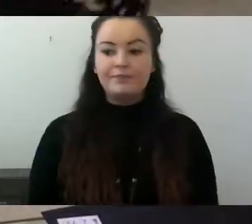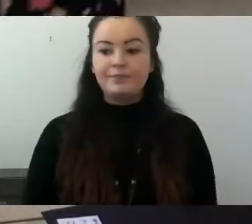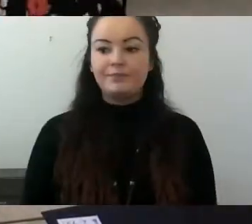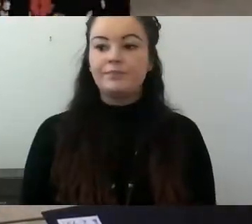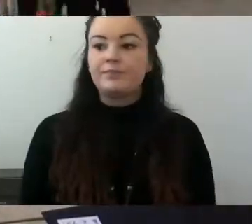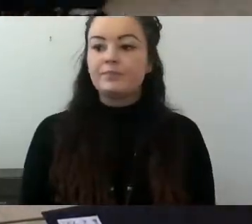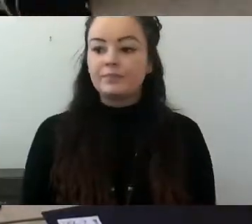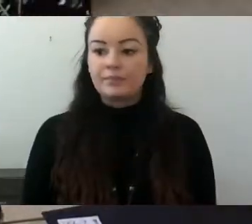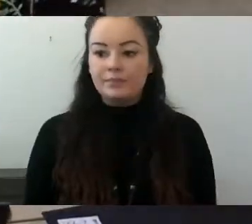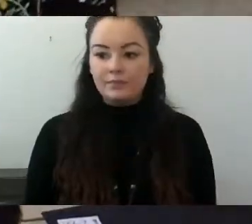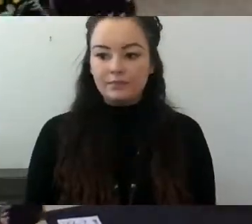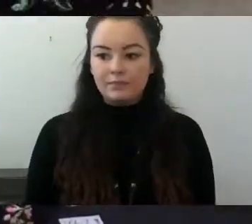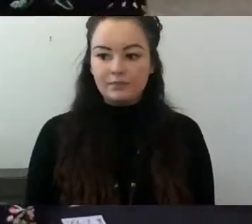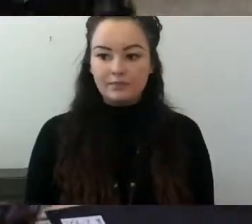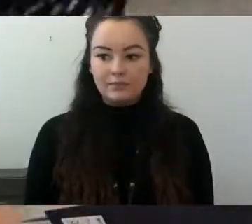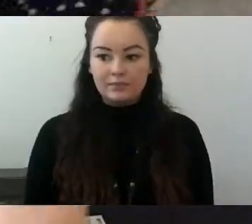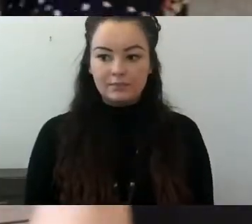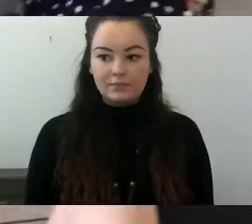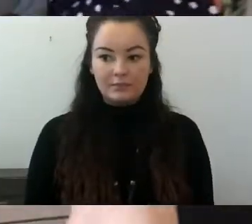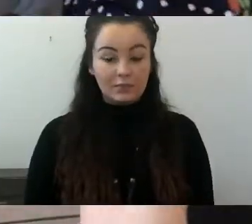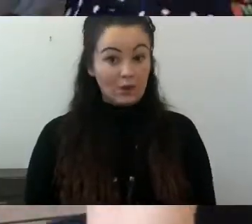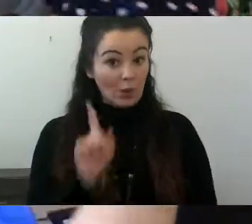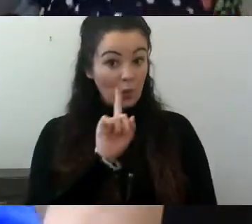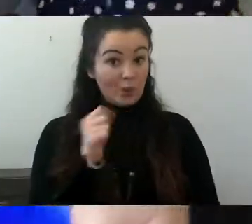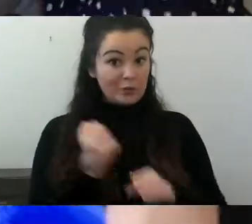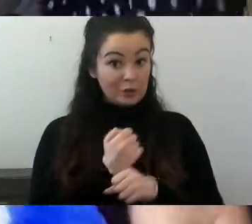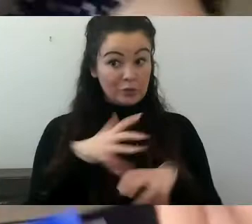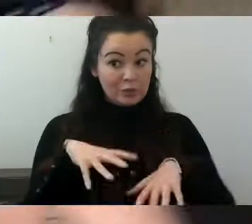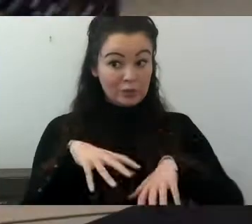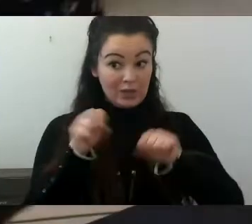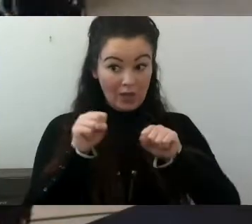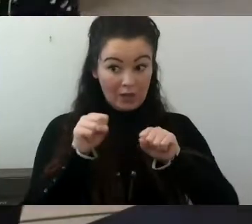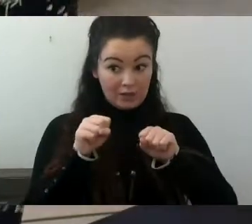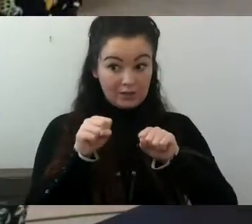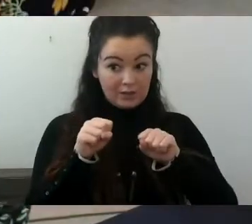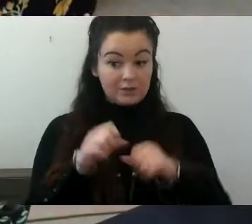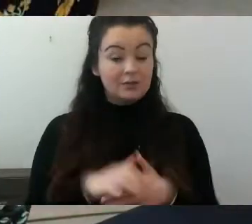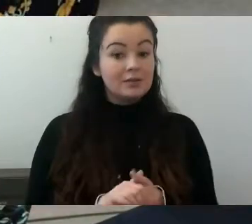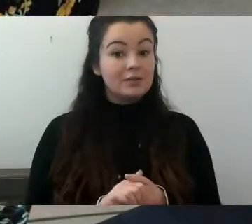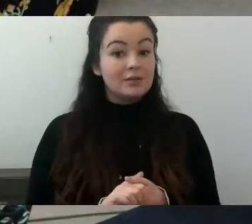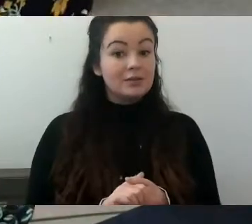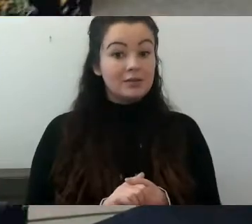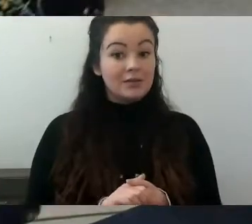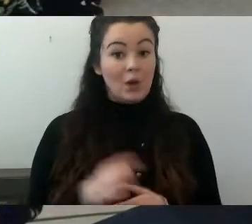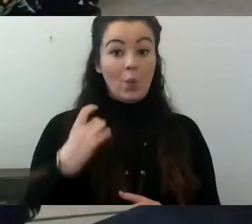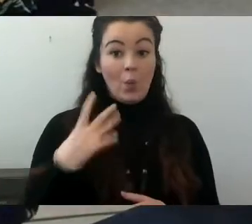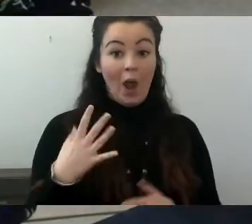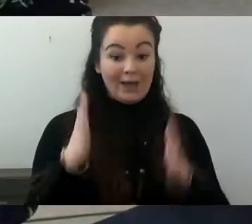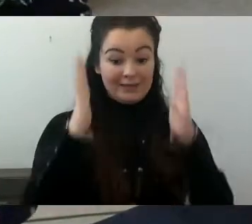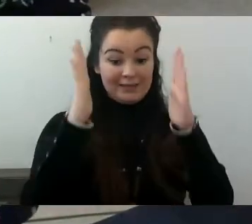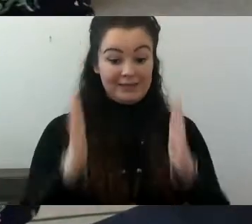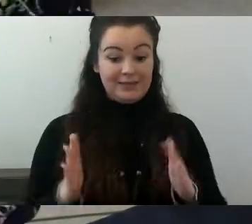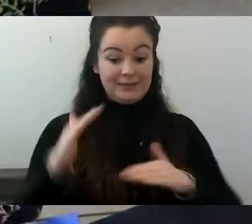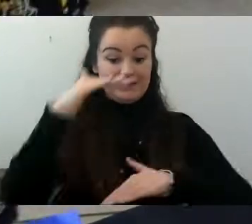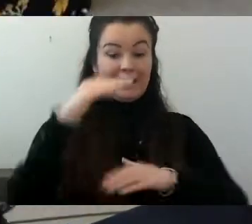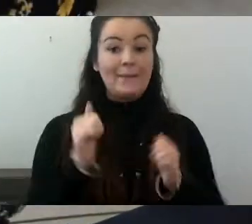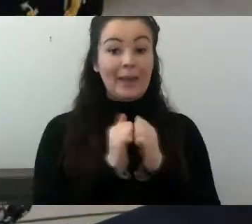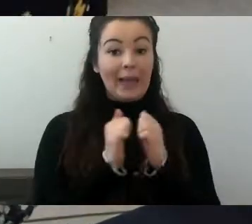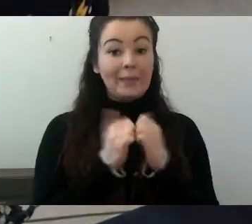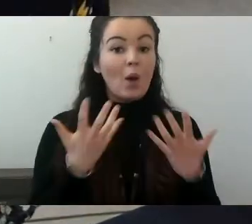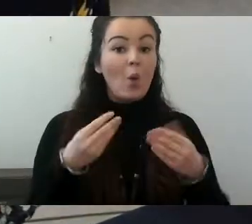see. So what we're going to do to start is, if you get a sheet of white paper